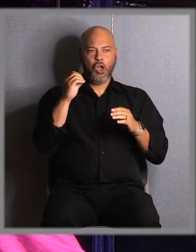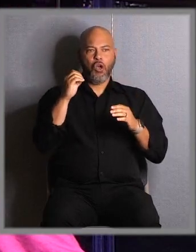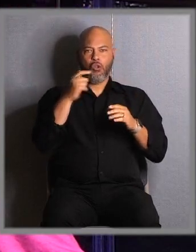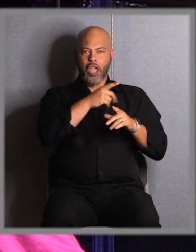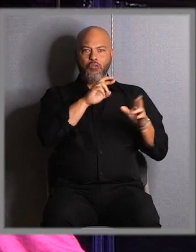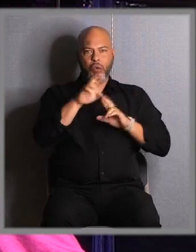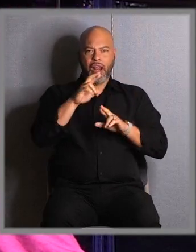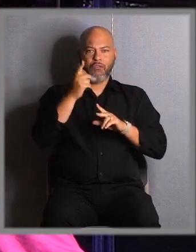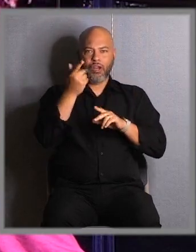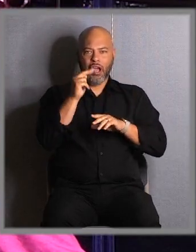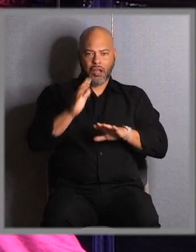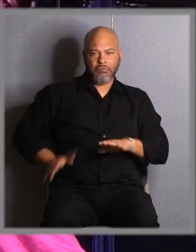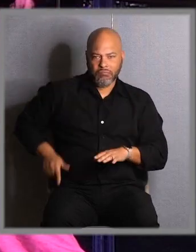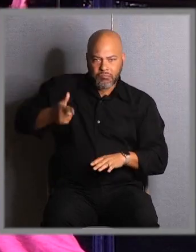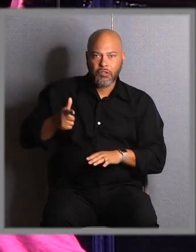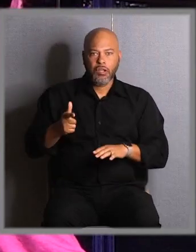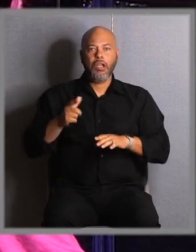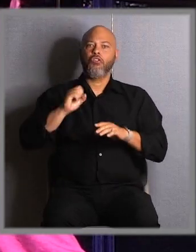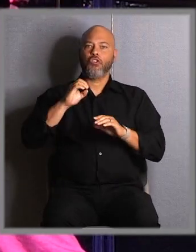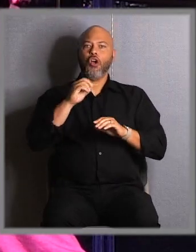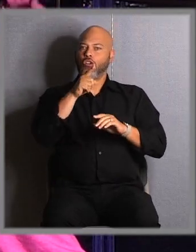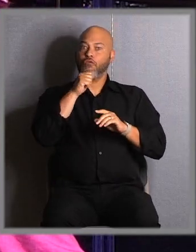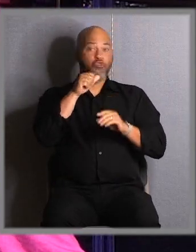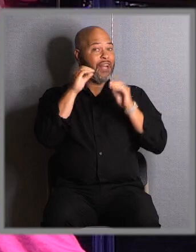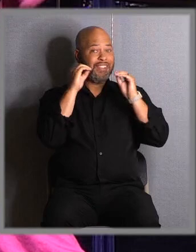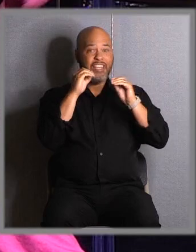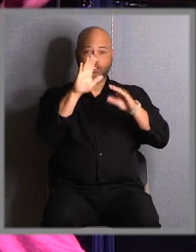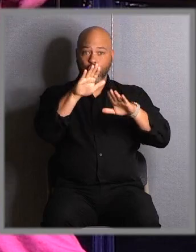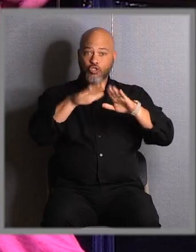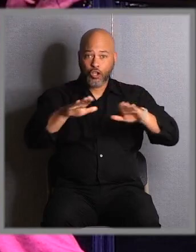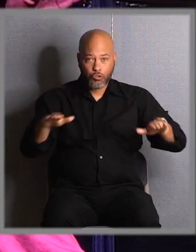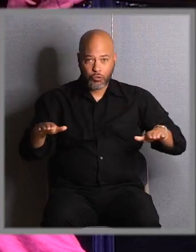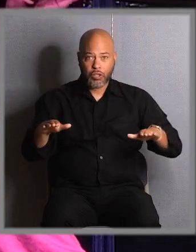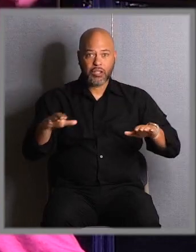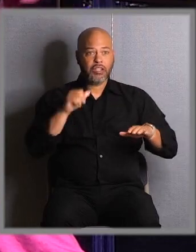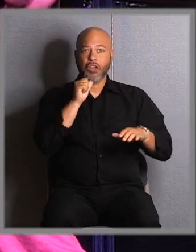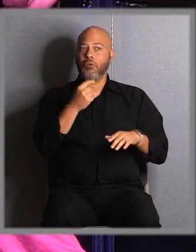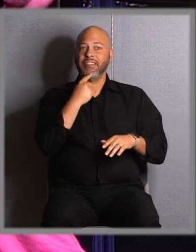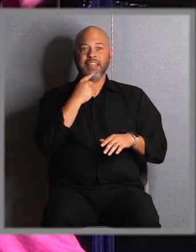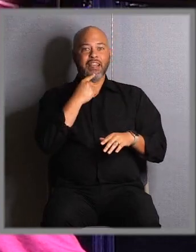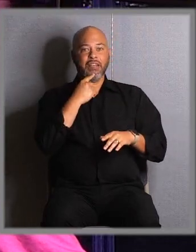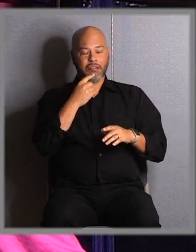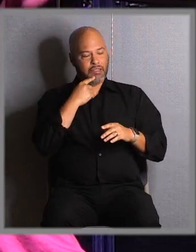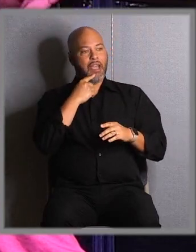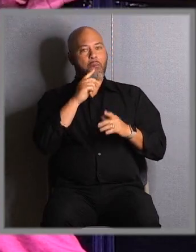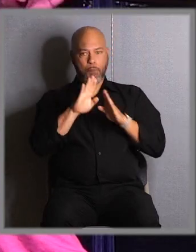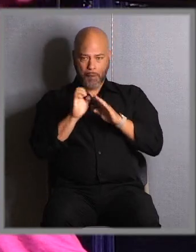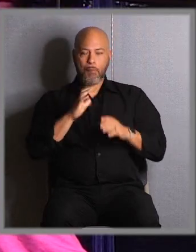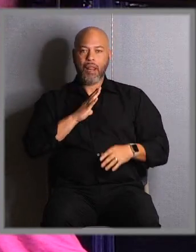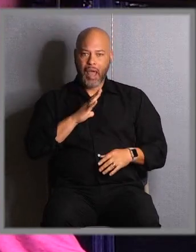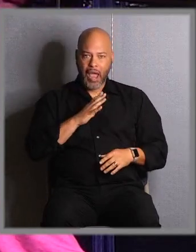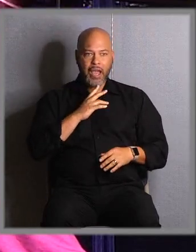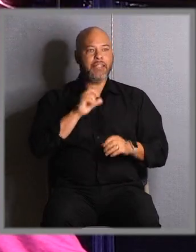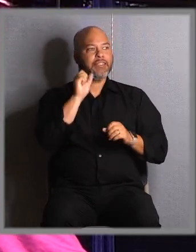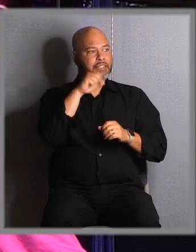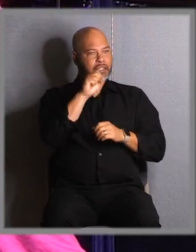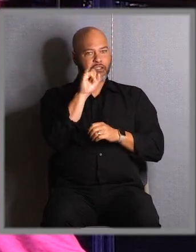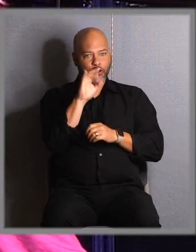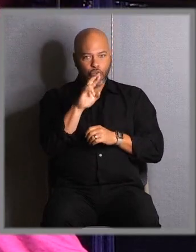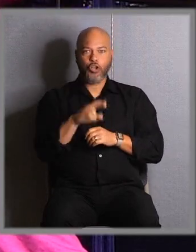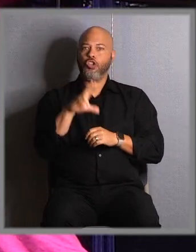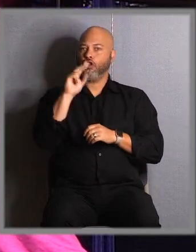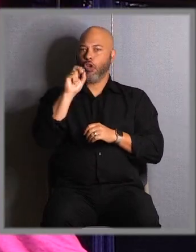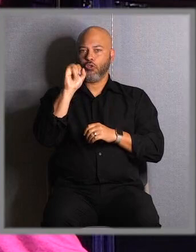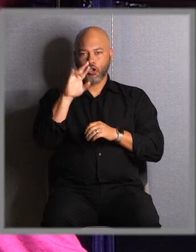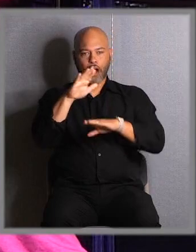gun. So if you don't teach your son, make sure you don't say nothing. Yes, sir. No, sir. Put your hands on 10 and